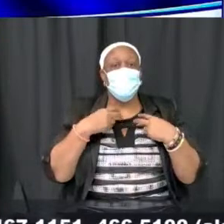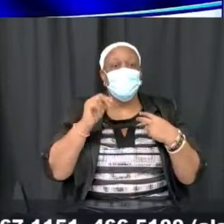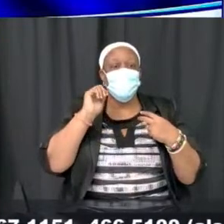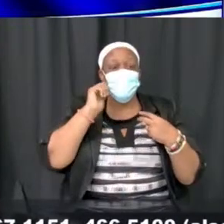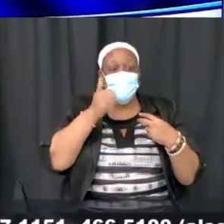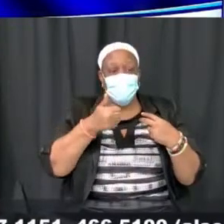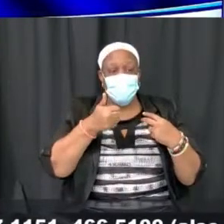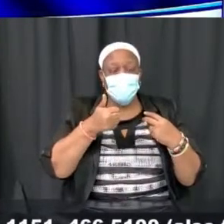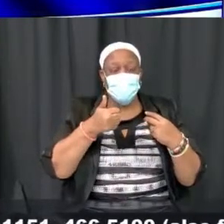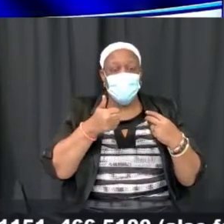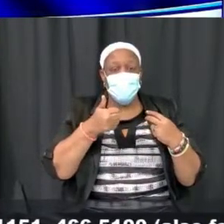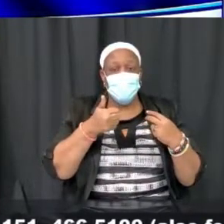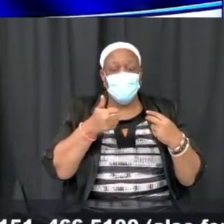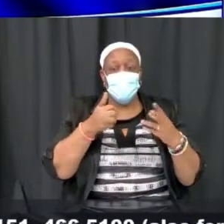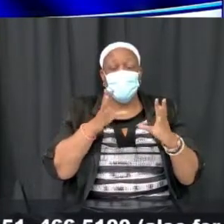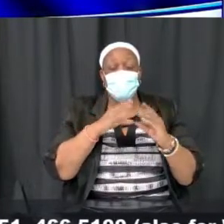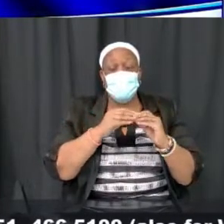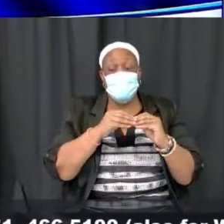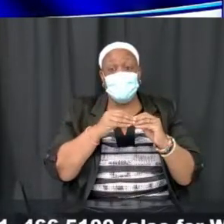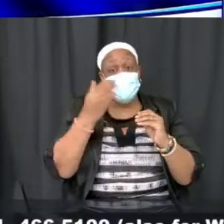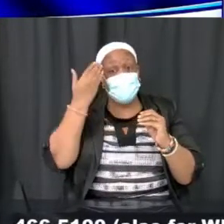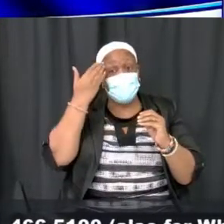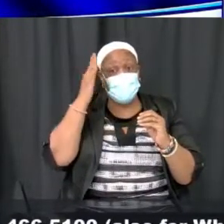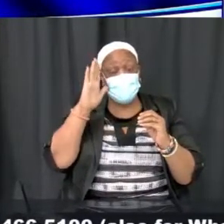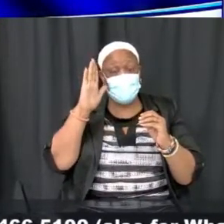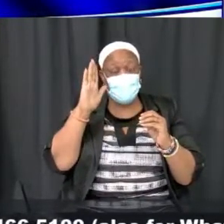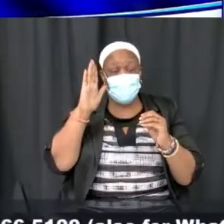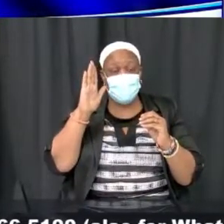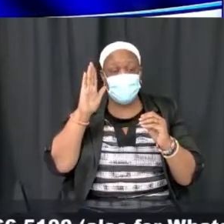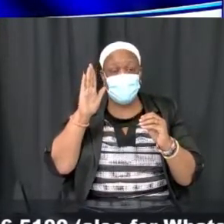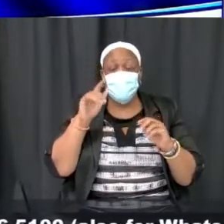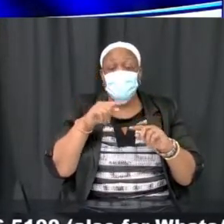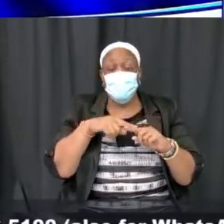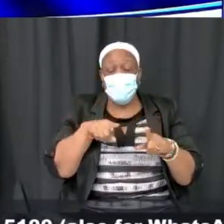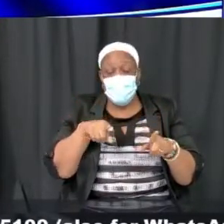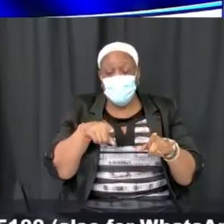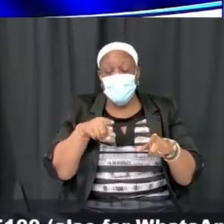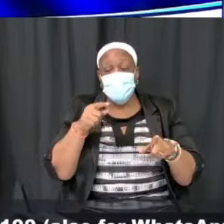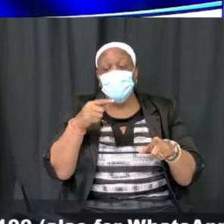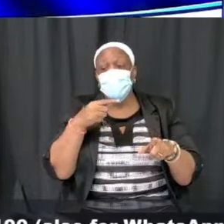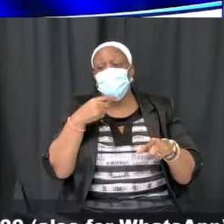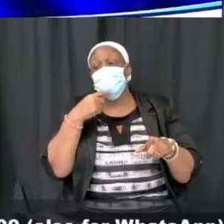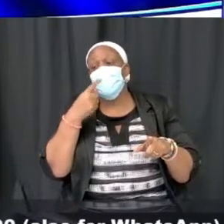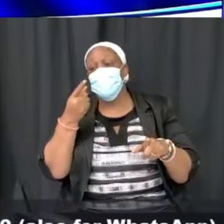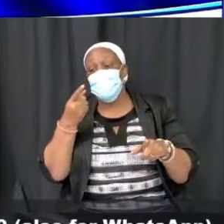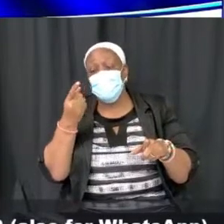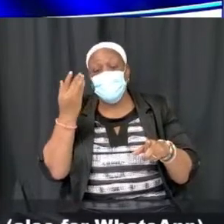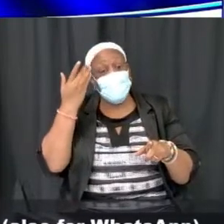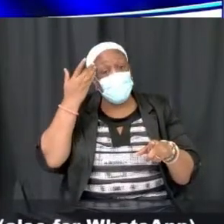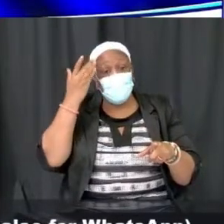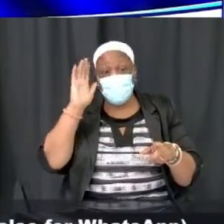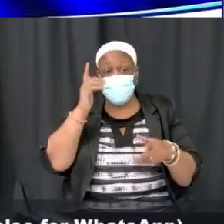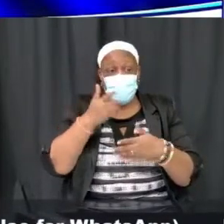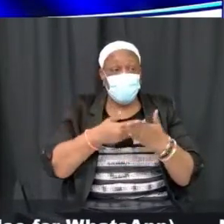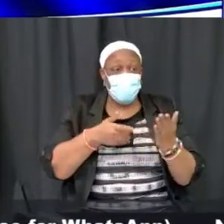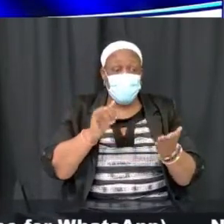hear it tomorrow, but it will be important for you to tune in, as he's the actually chief